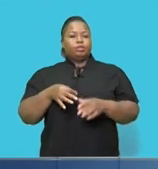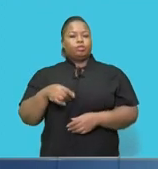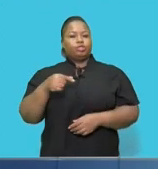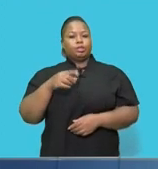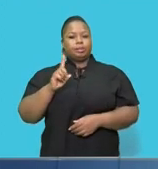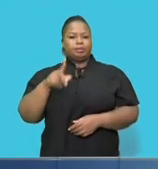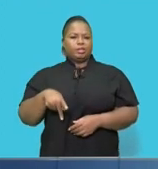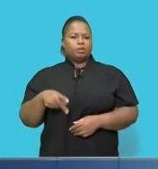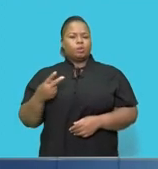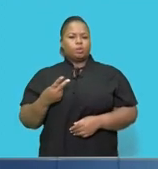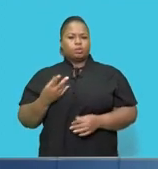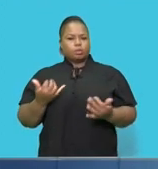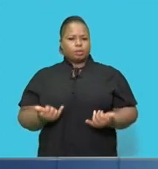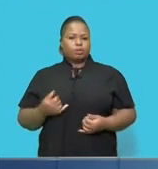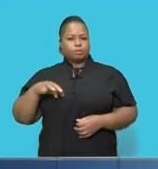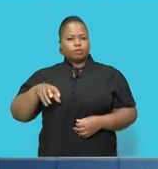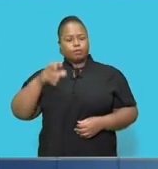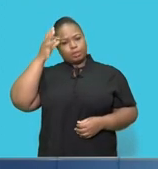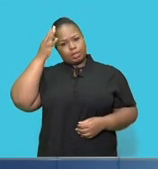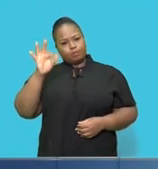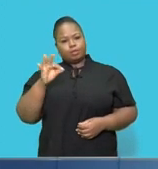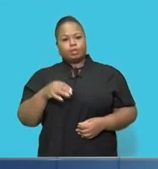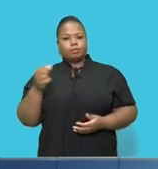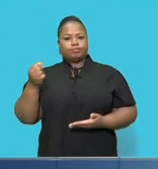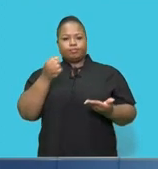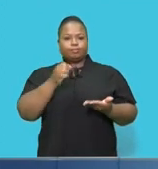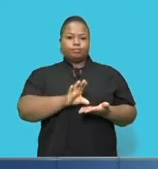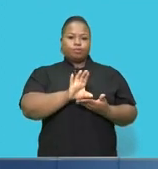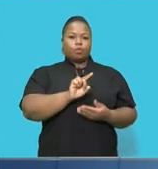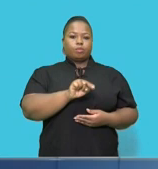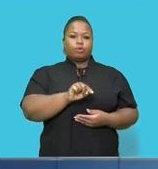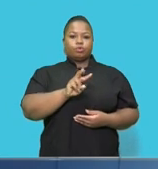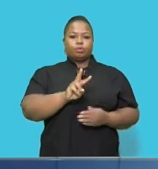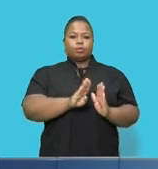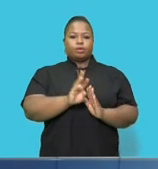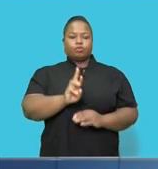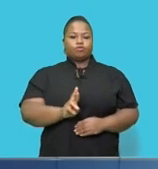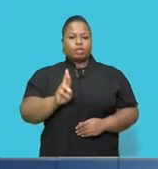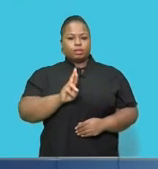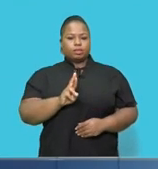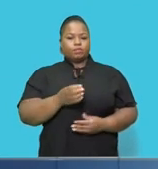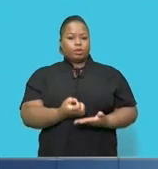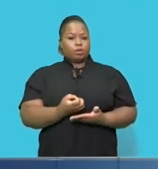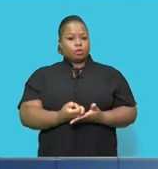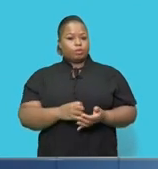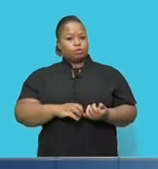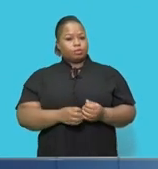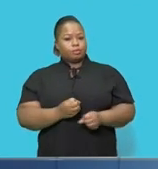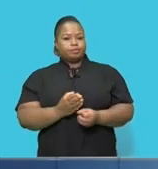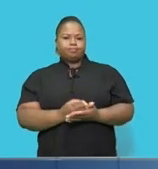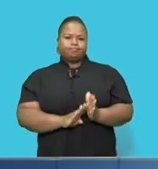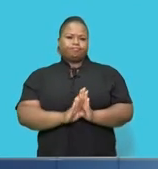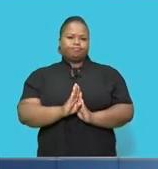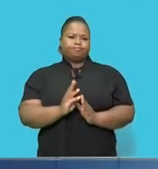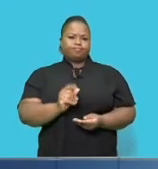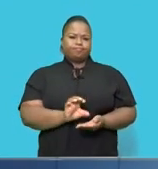we are putting, as the provincial government, 1.2 billion rands into the economy to make sure that we can